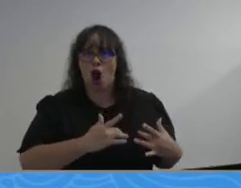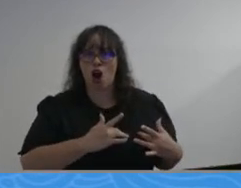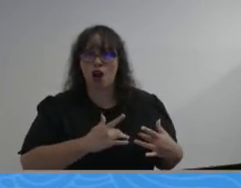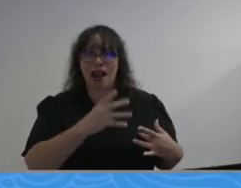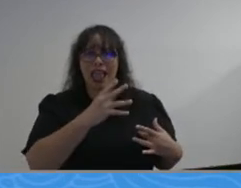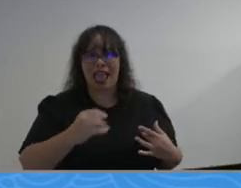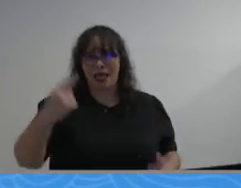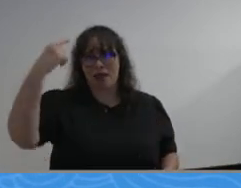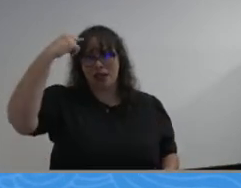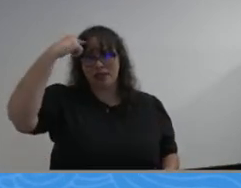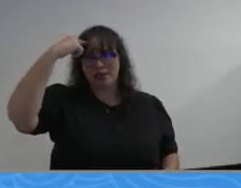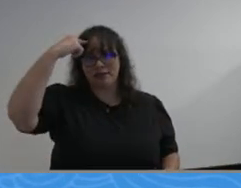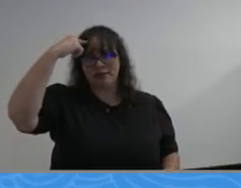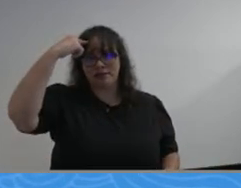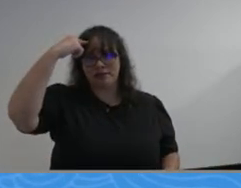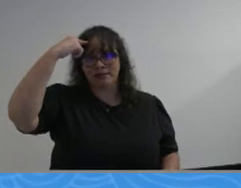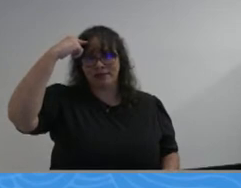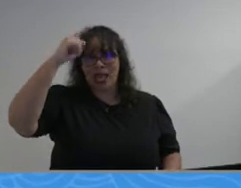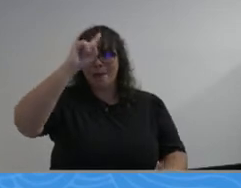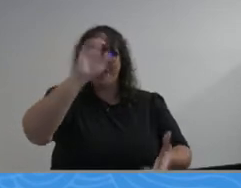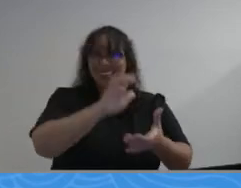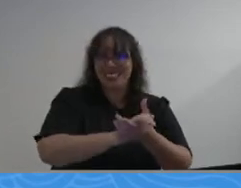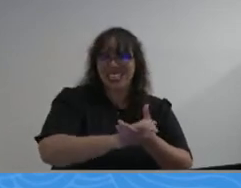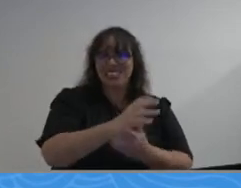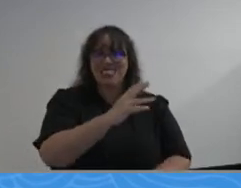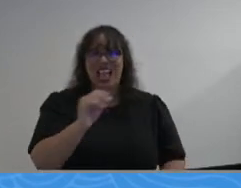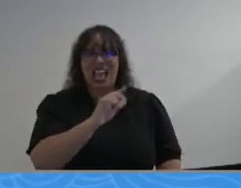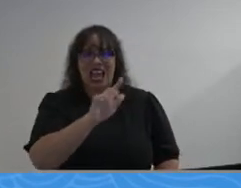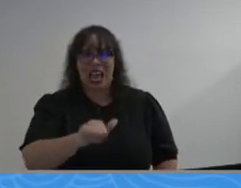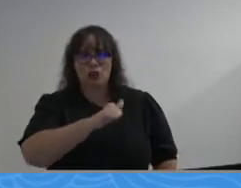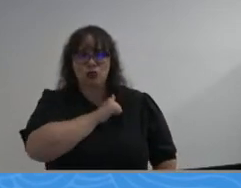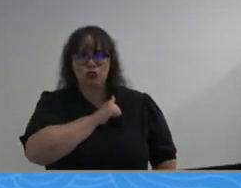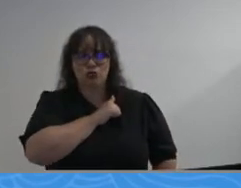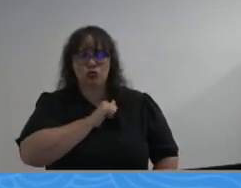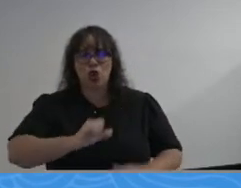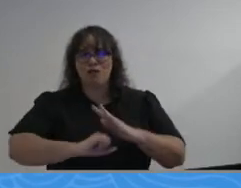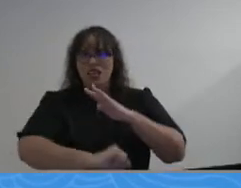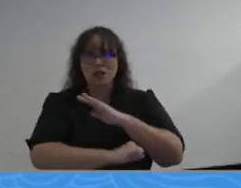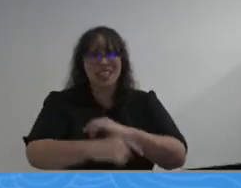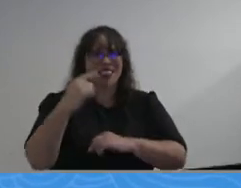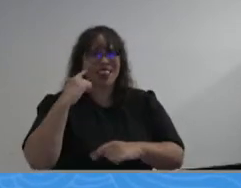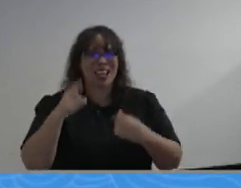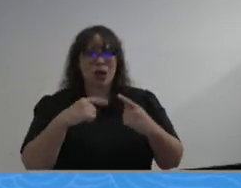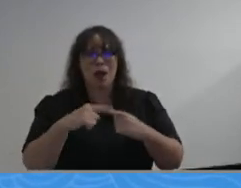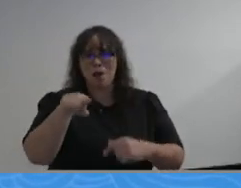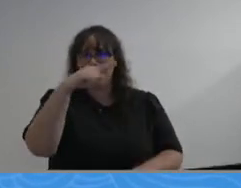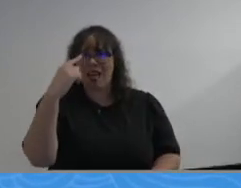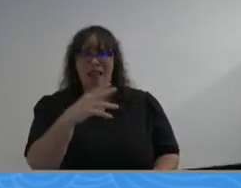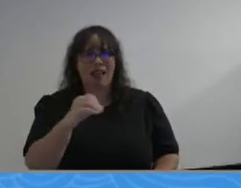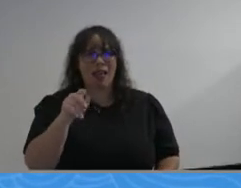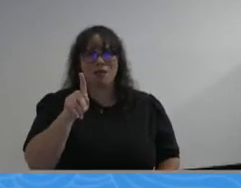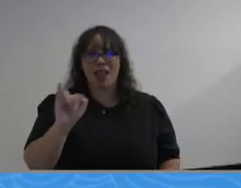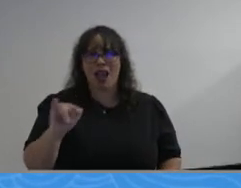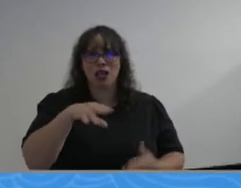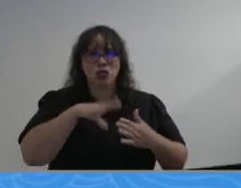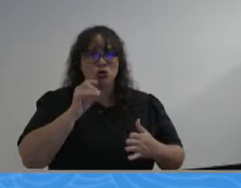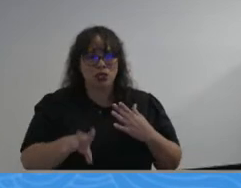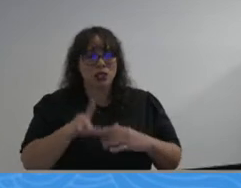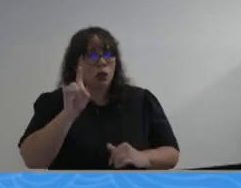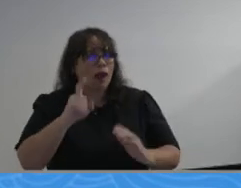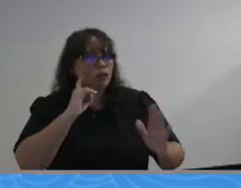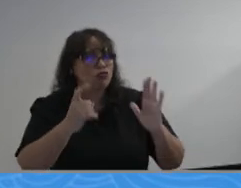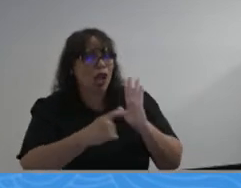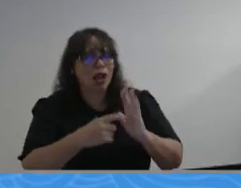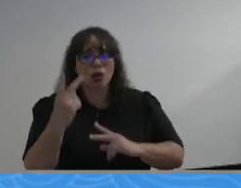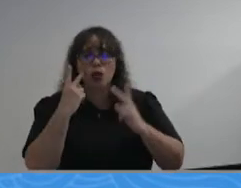and minds, beliefs and attitudes about what we fundamentally think about Black and PI students. So we have to recognize that